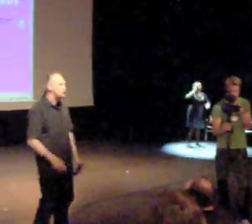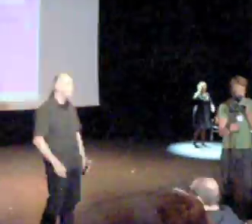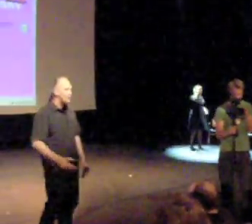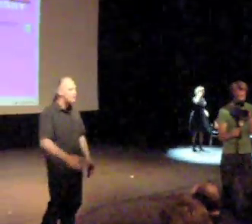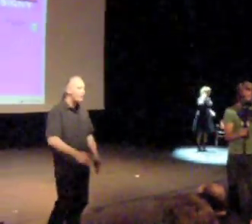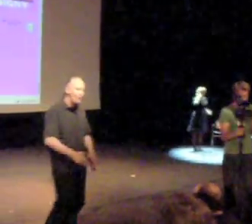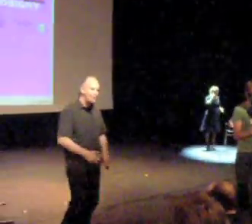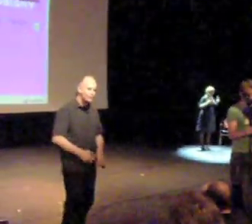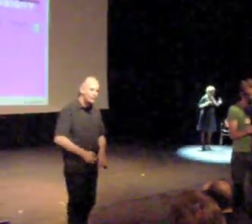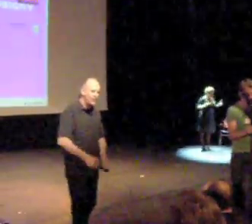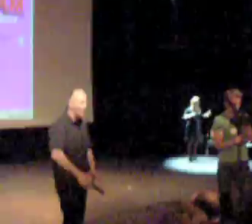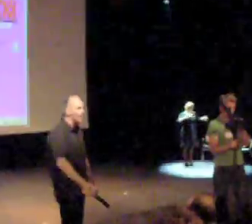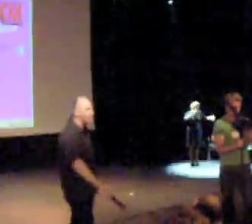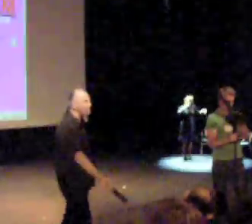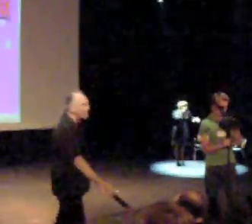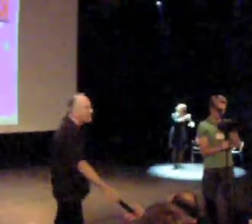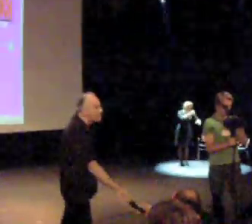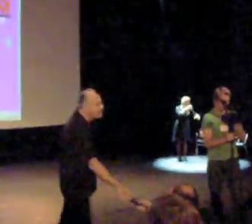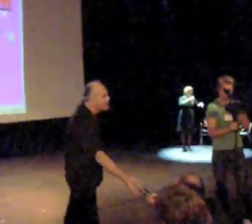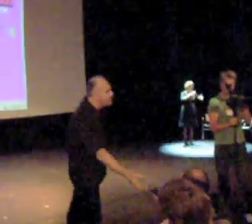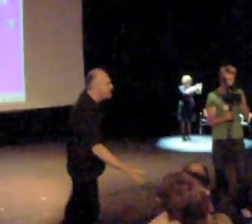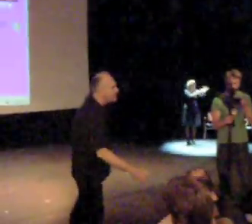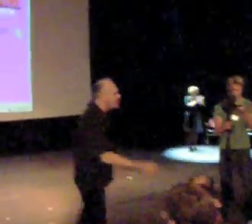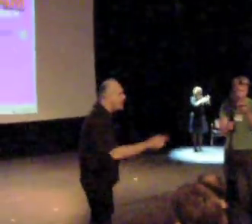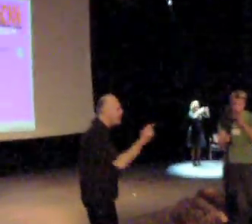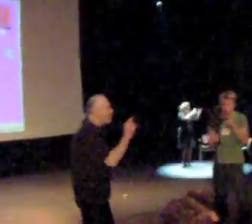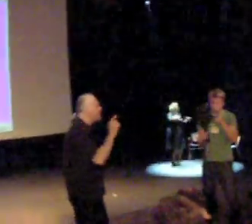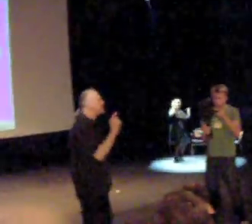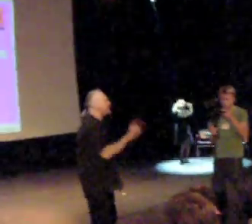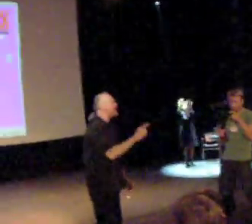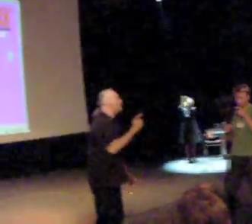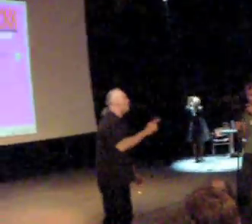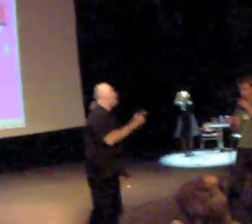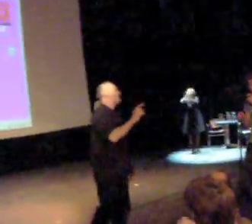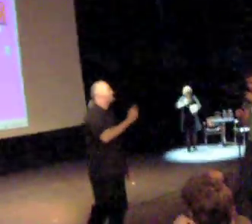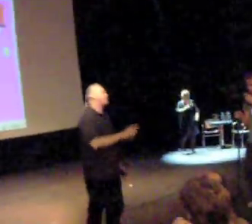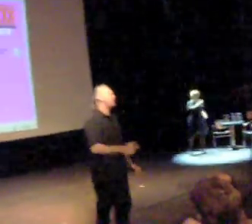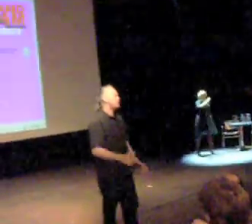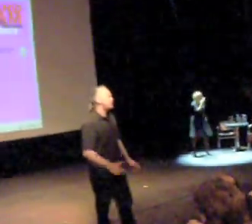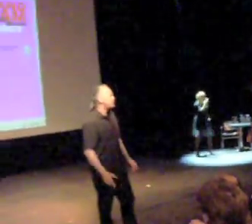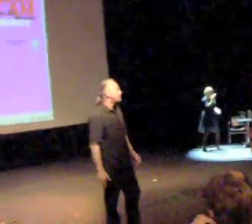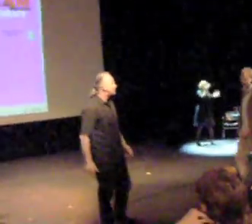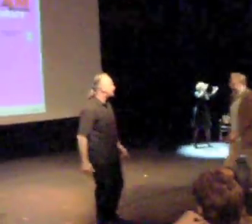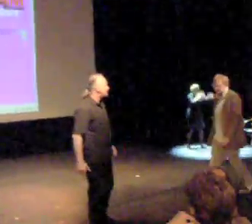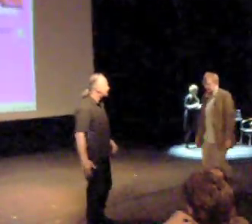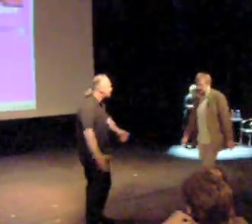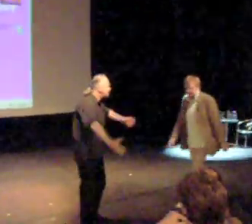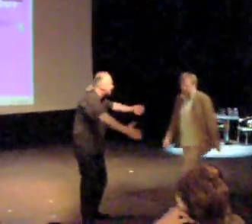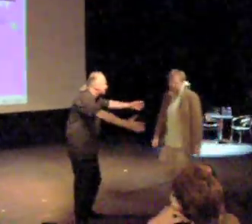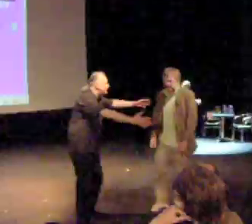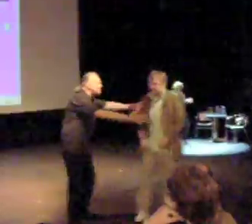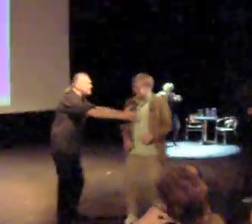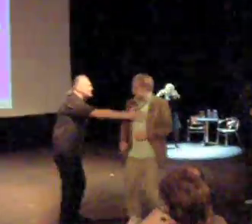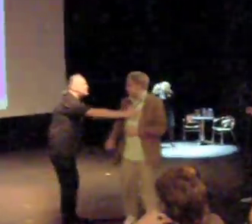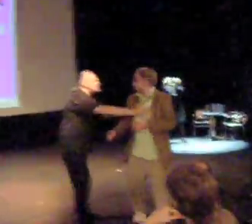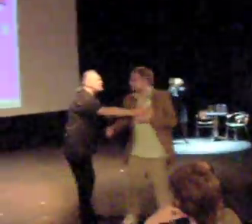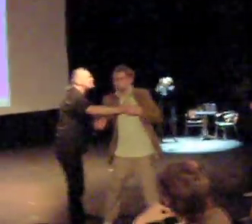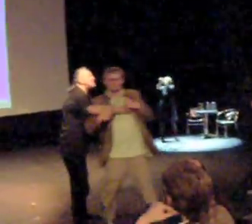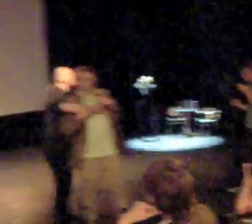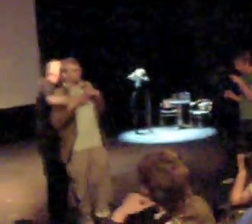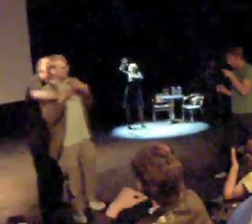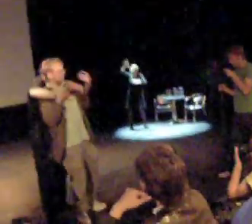it took to bring the both of you there. And when the second one has finished,